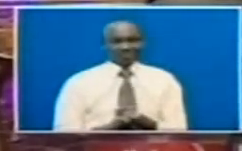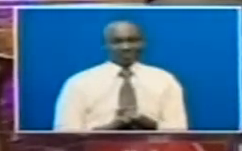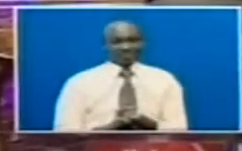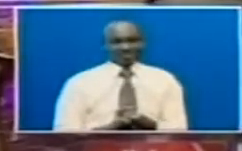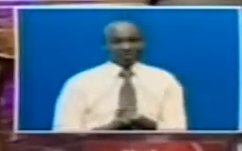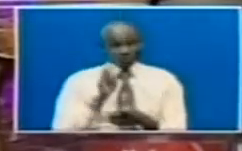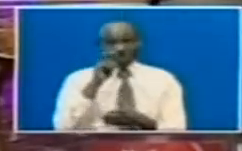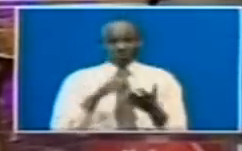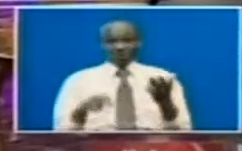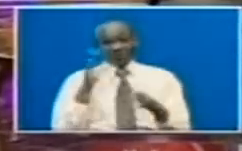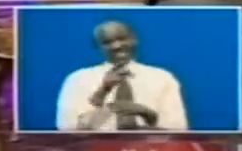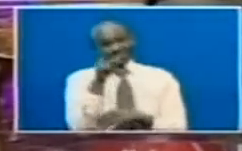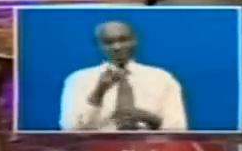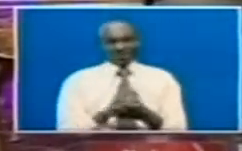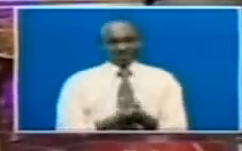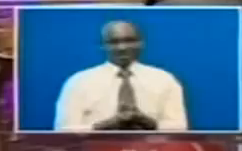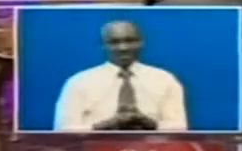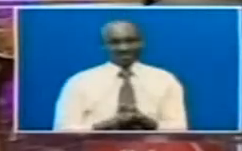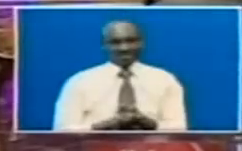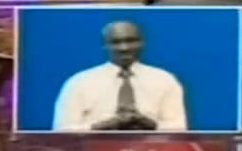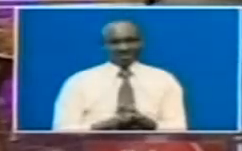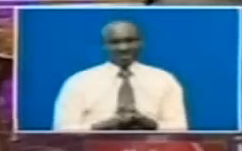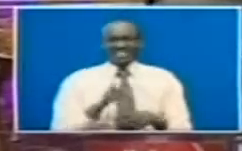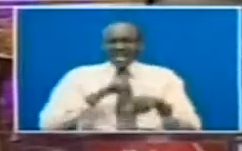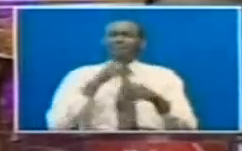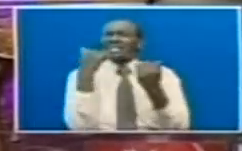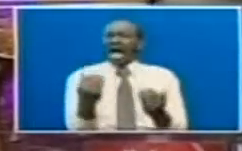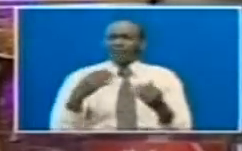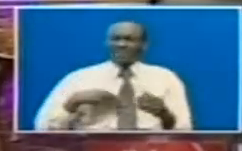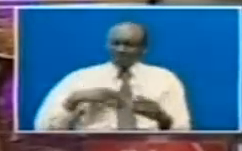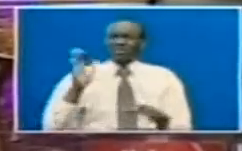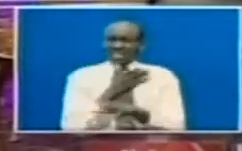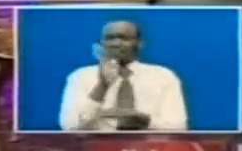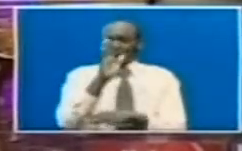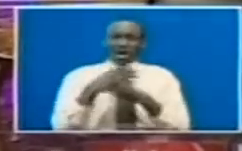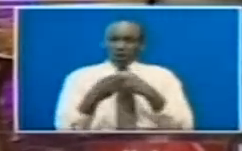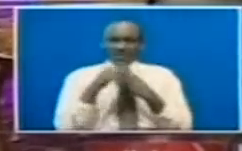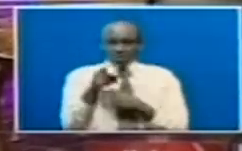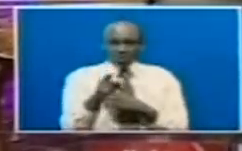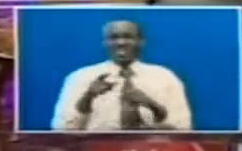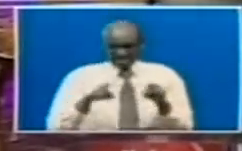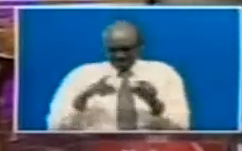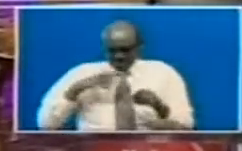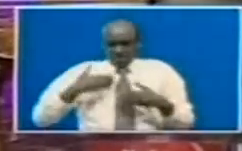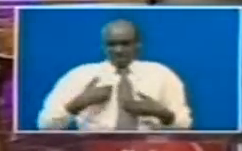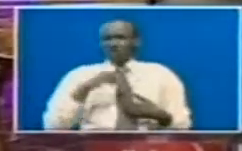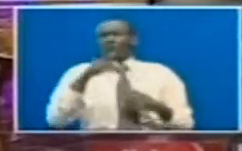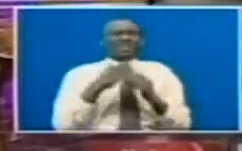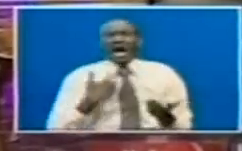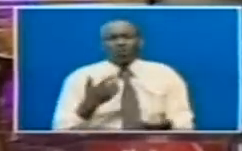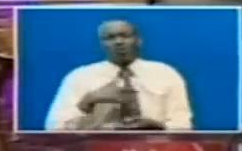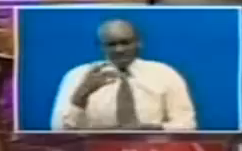Sana. It's a love song. But when young people sing your songs, you know what you can't see. How does that make you